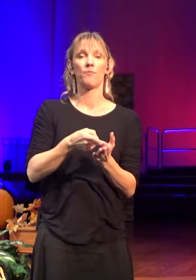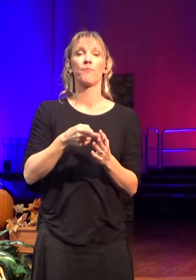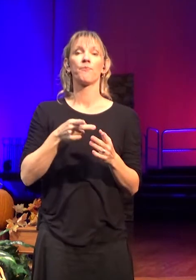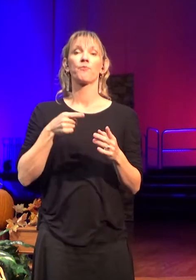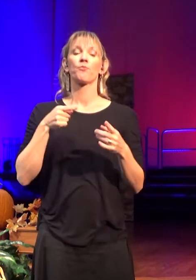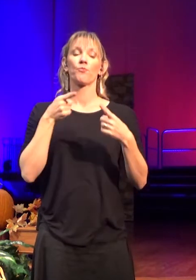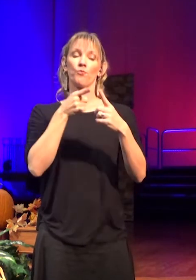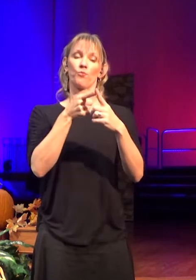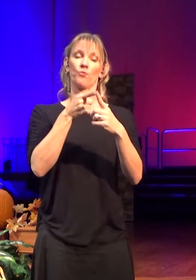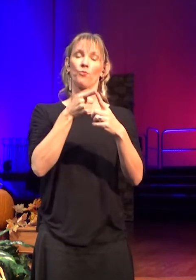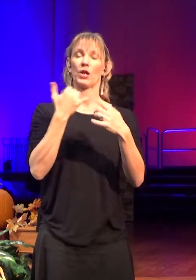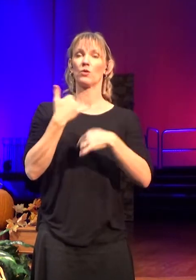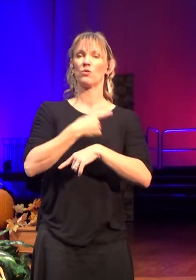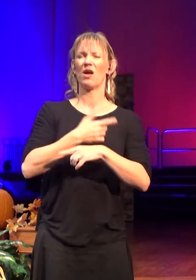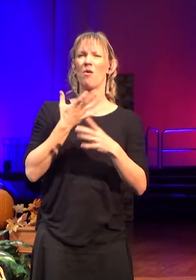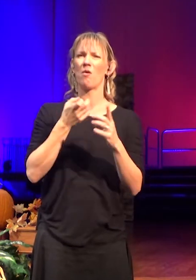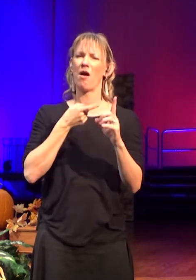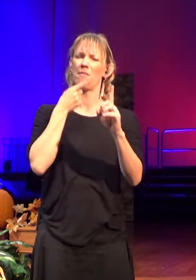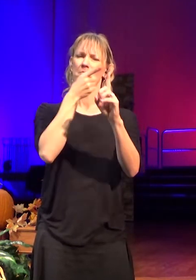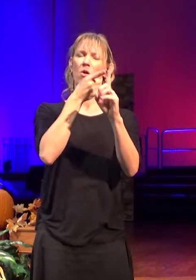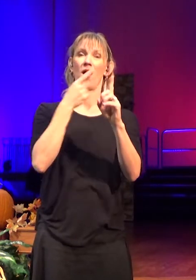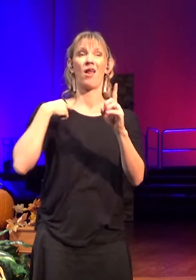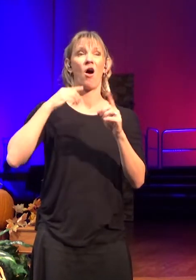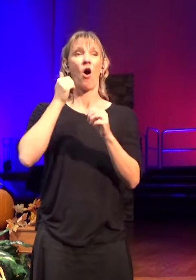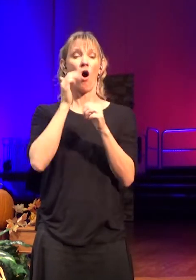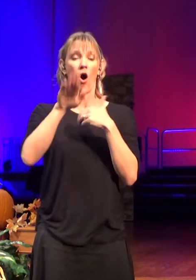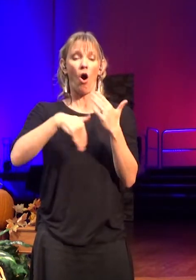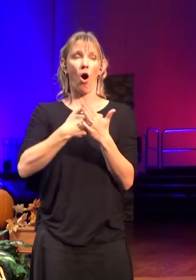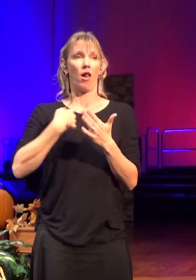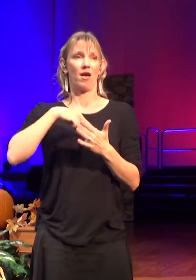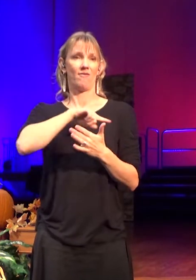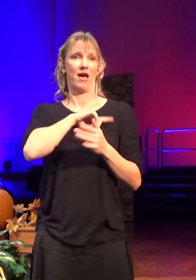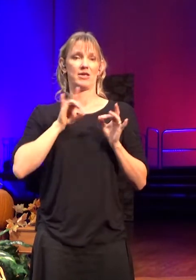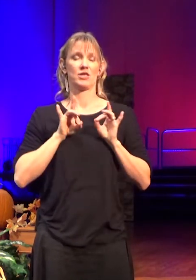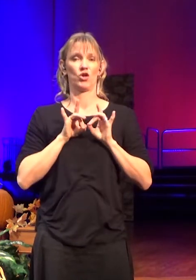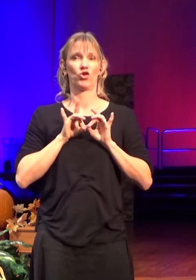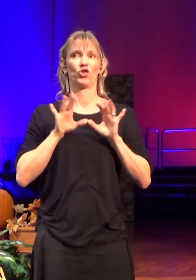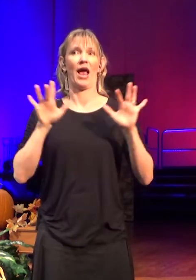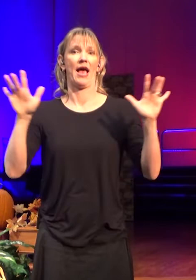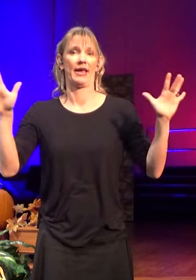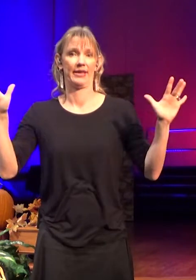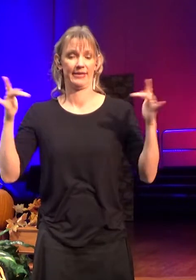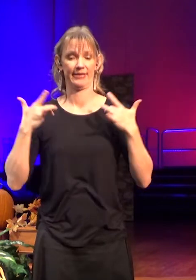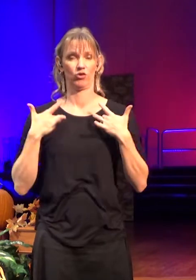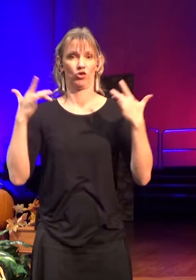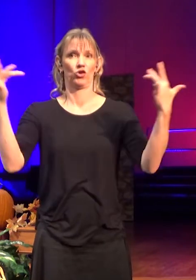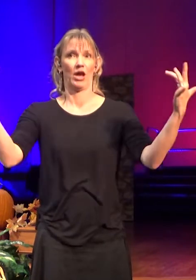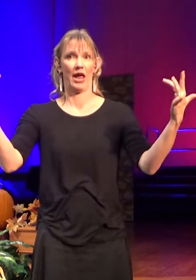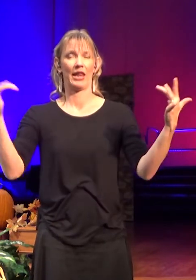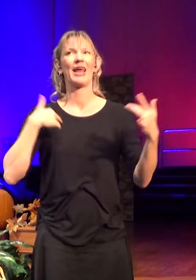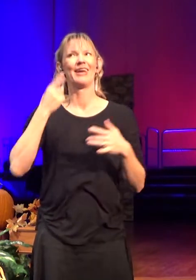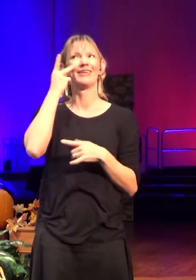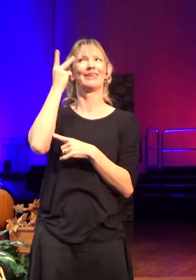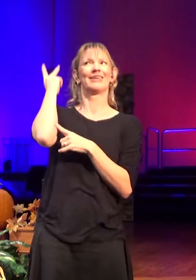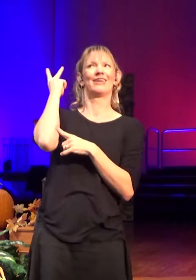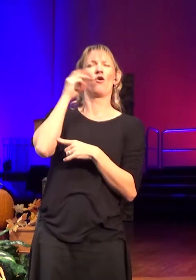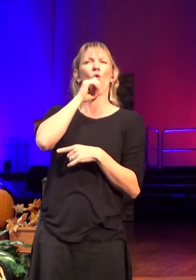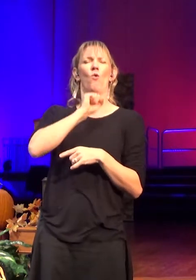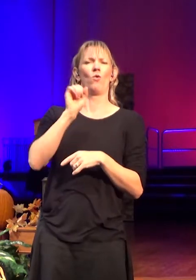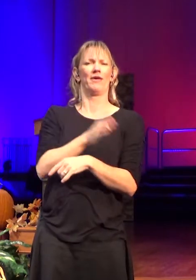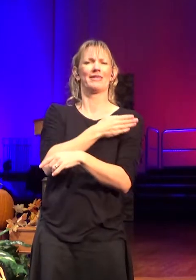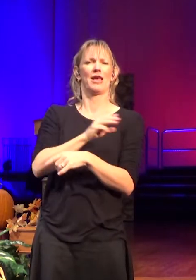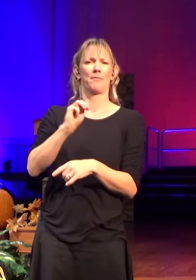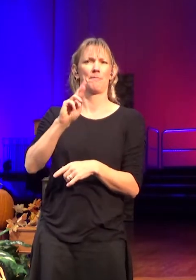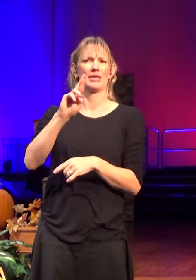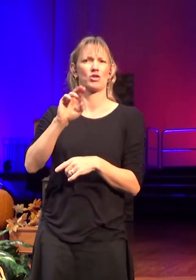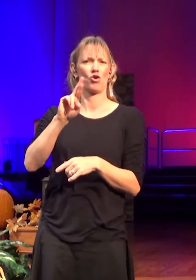truth. And the first point I want to make today is that we all shine. We all shine. I remember an